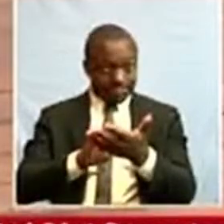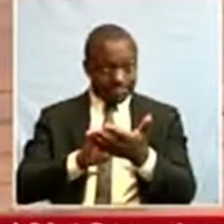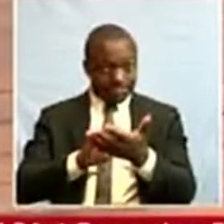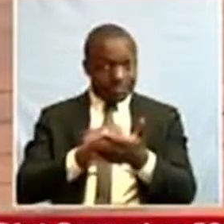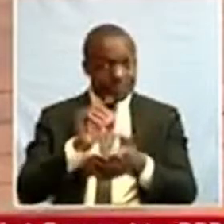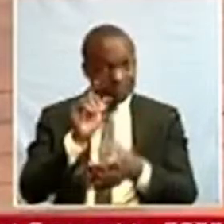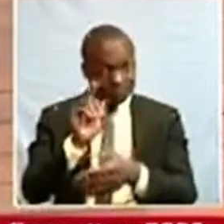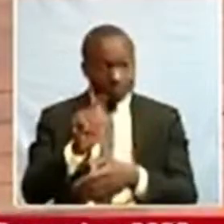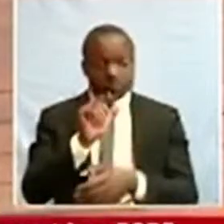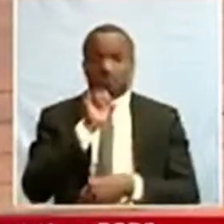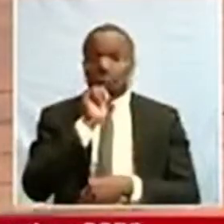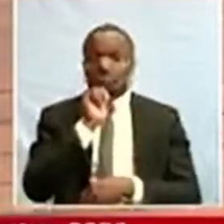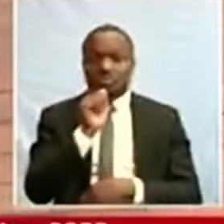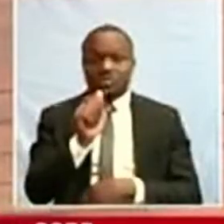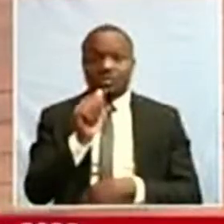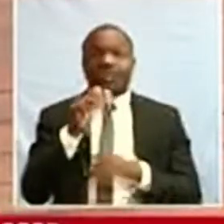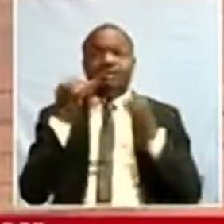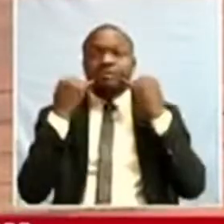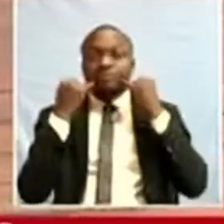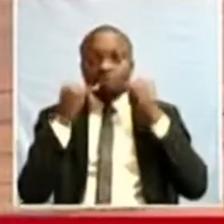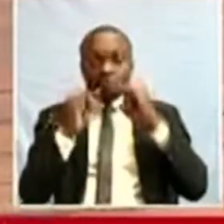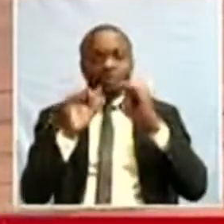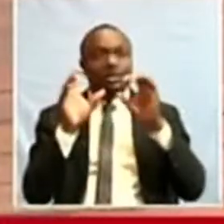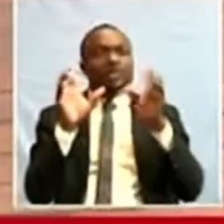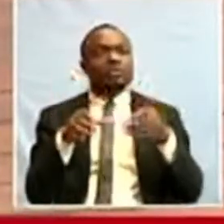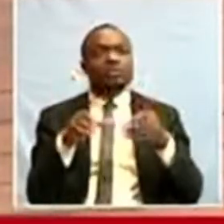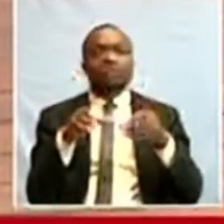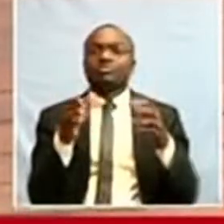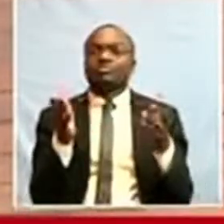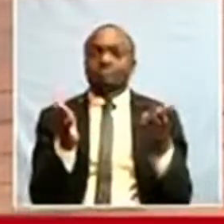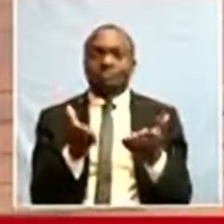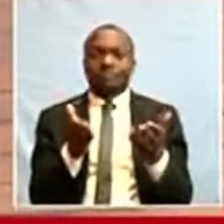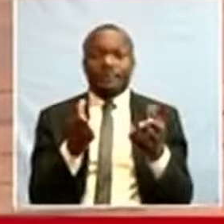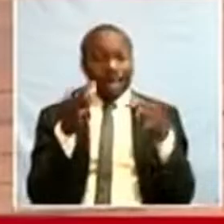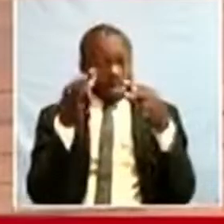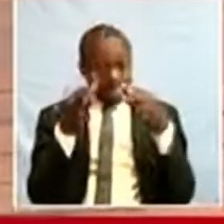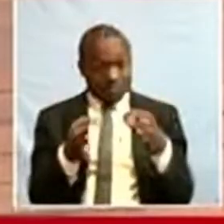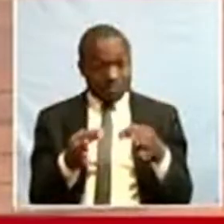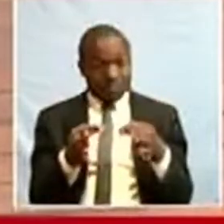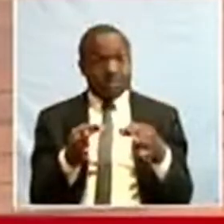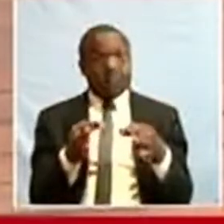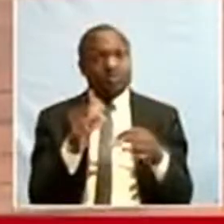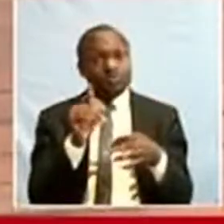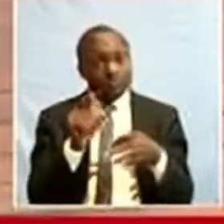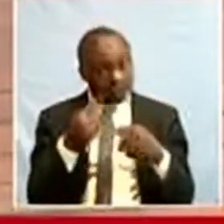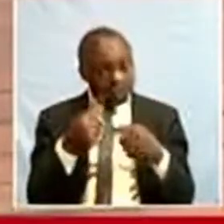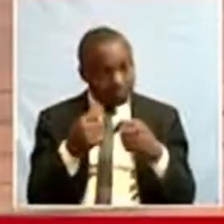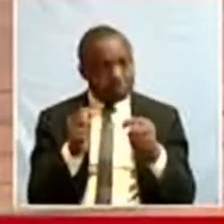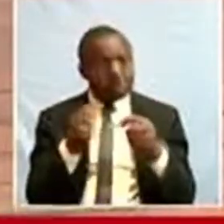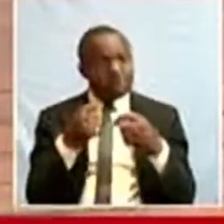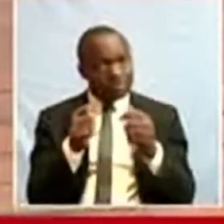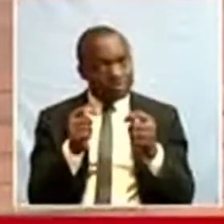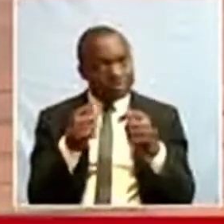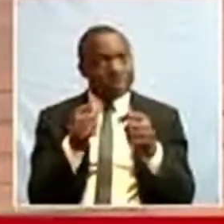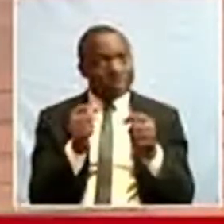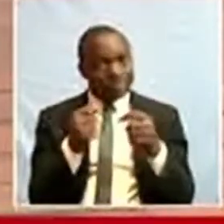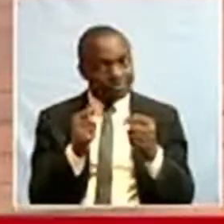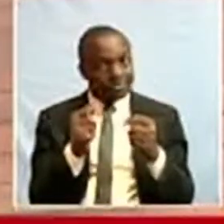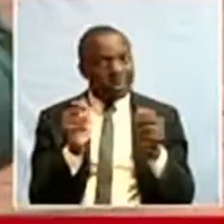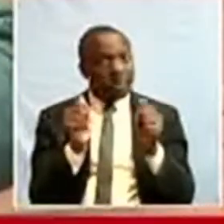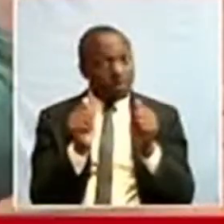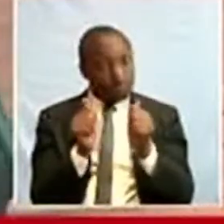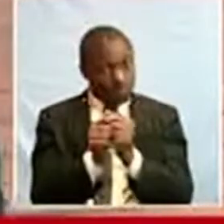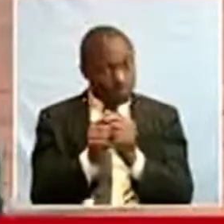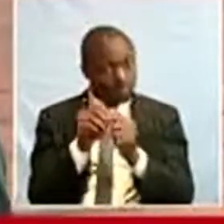You have not told this committee as to whether you had tried to make an effort with the